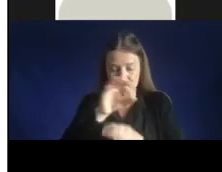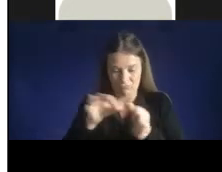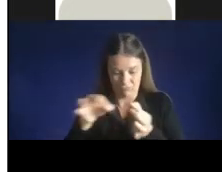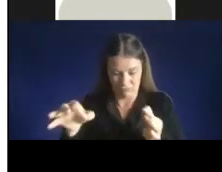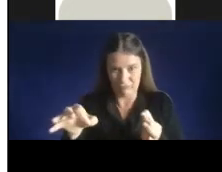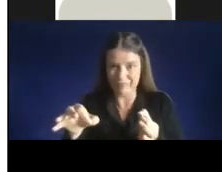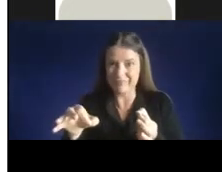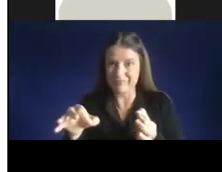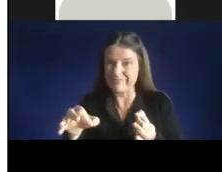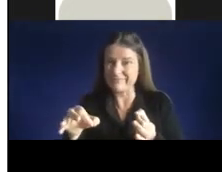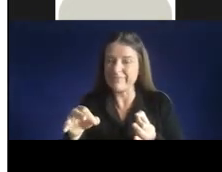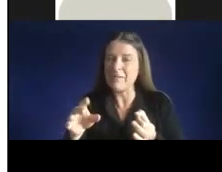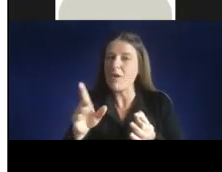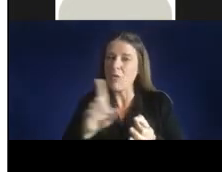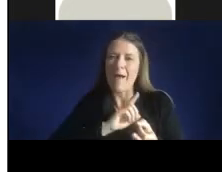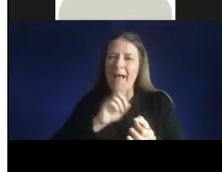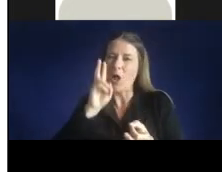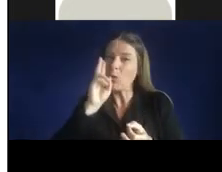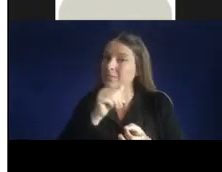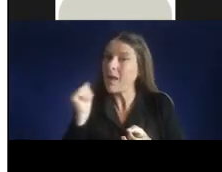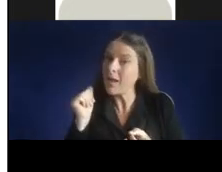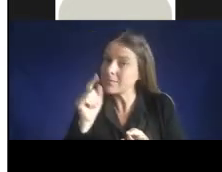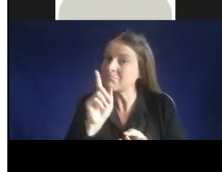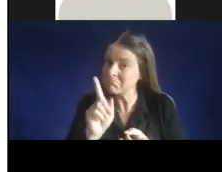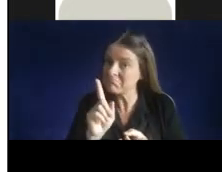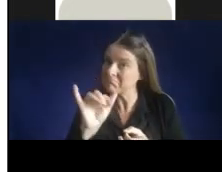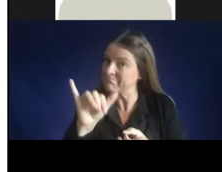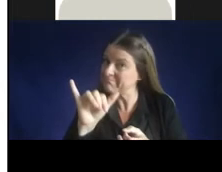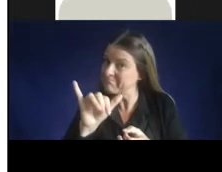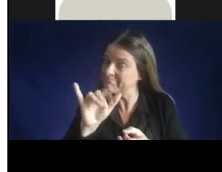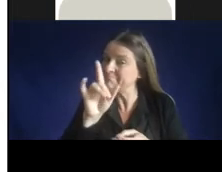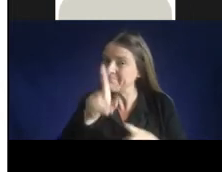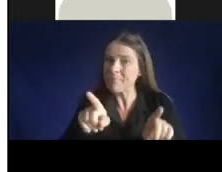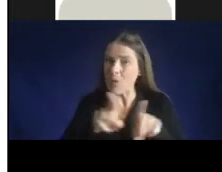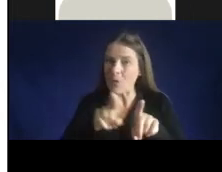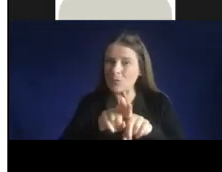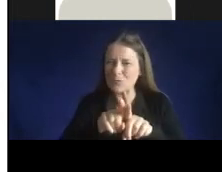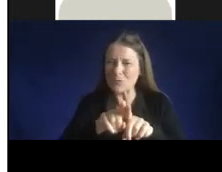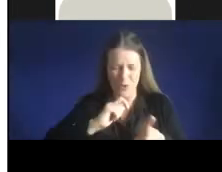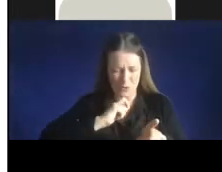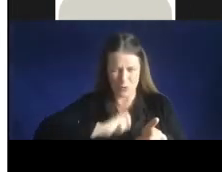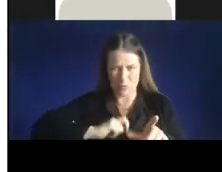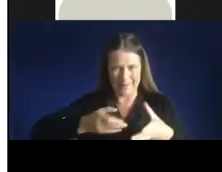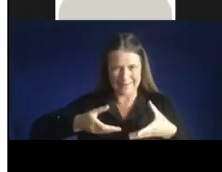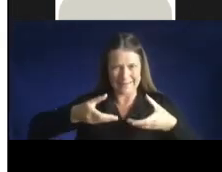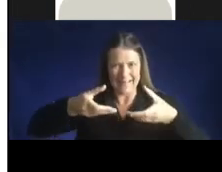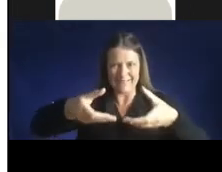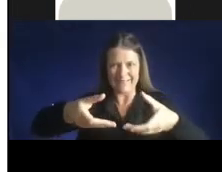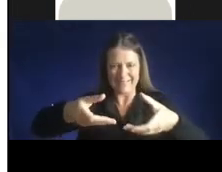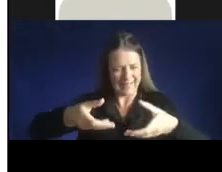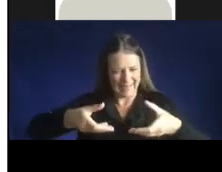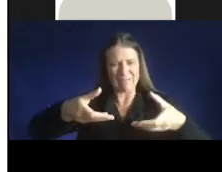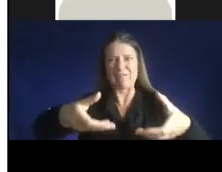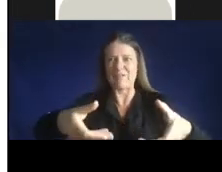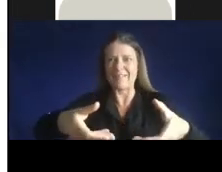an aesthetic point of view, but also from somewhere human. A gift is a gift, and